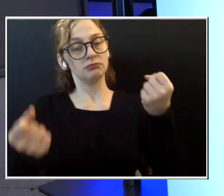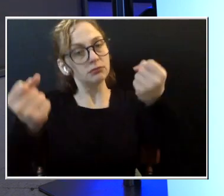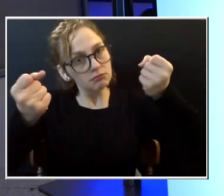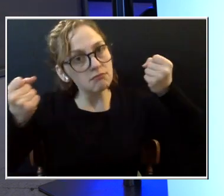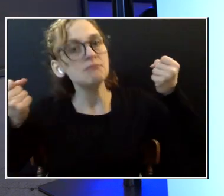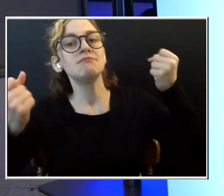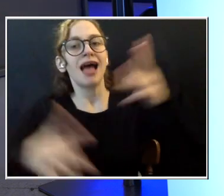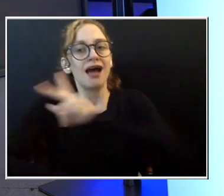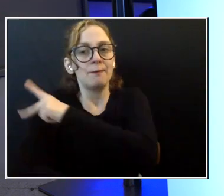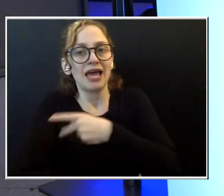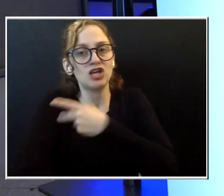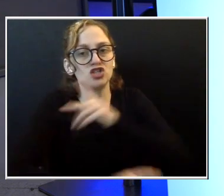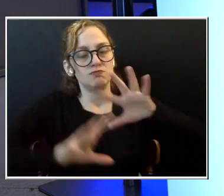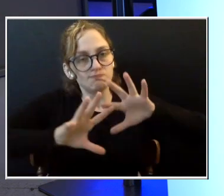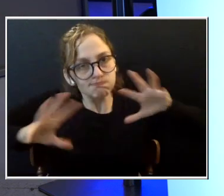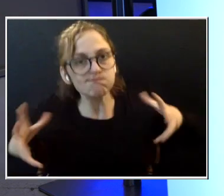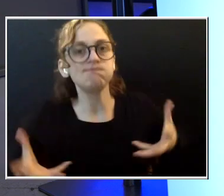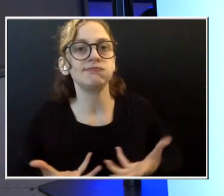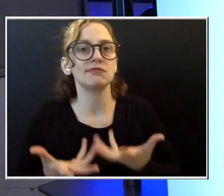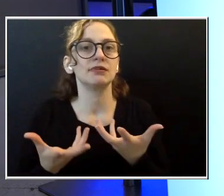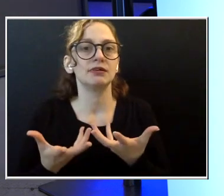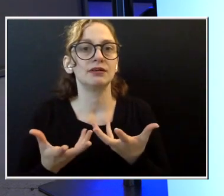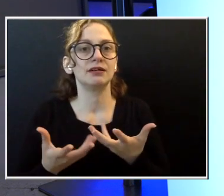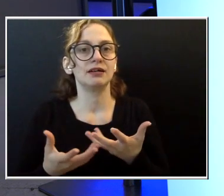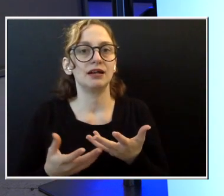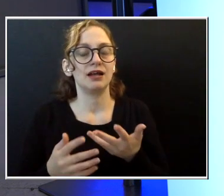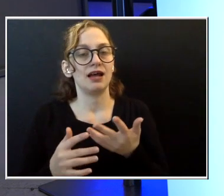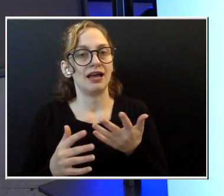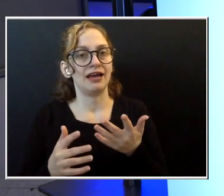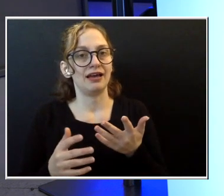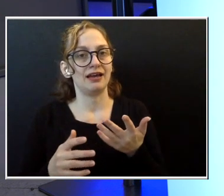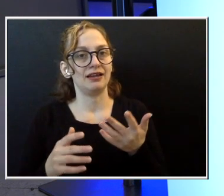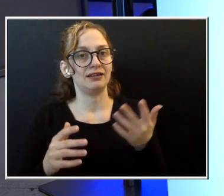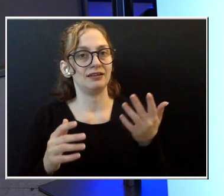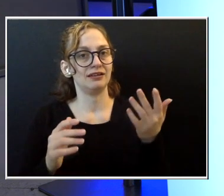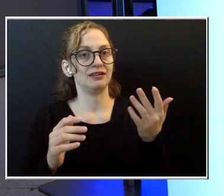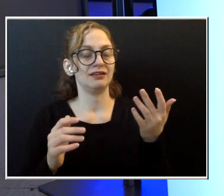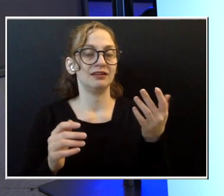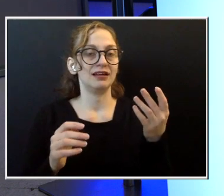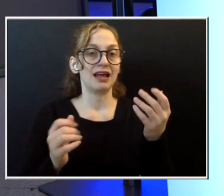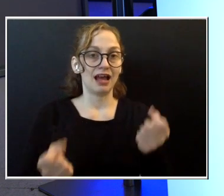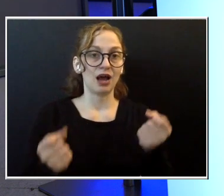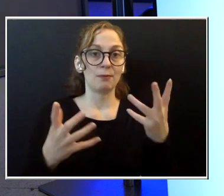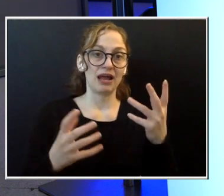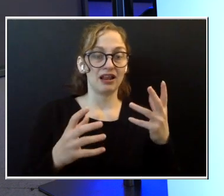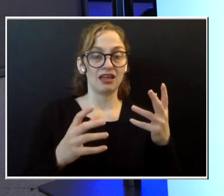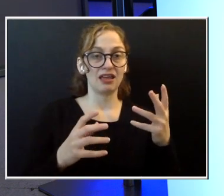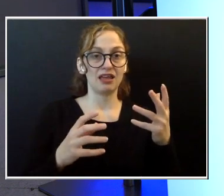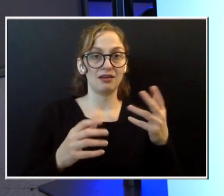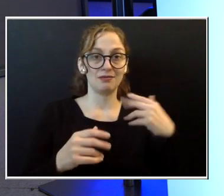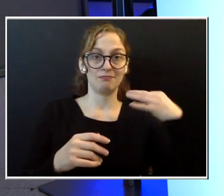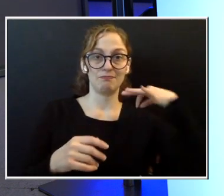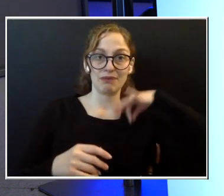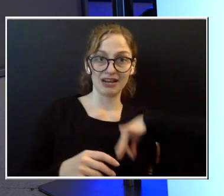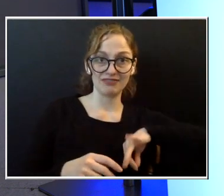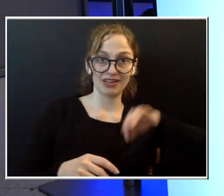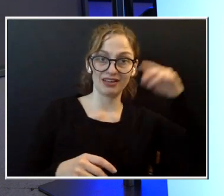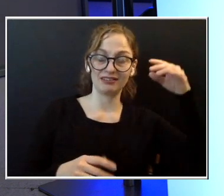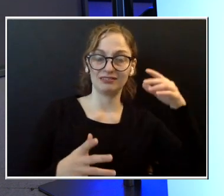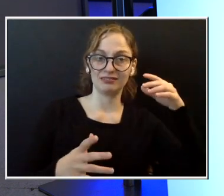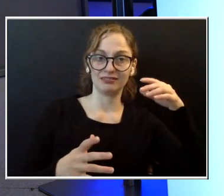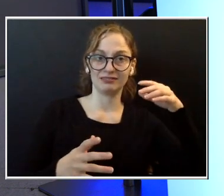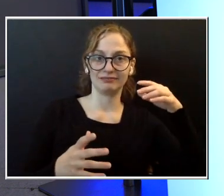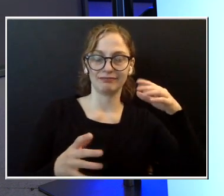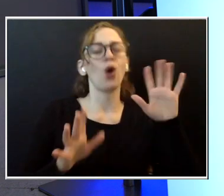they overall benefit from this new drug or not? And if they did, then it got approved for everybody. Yep. But it may have only been worked in